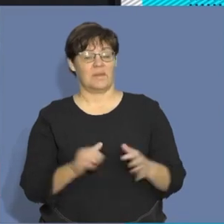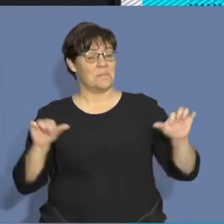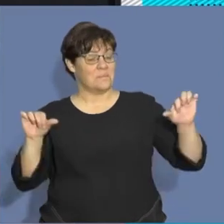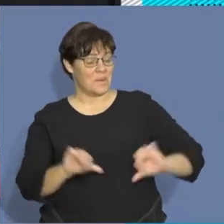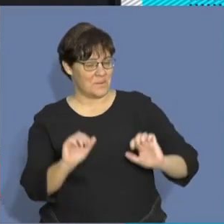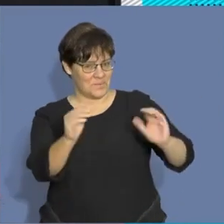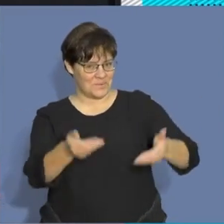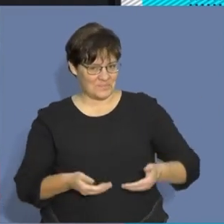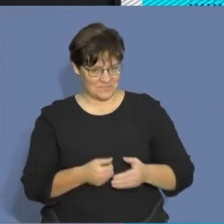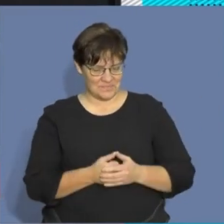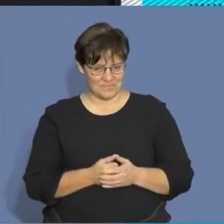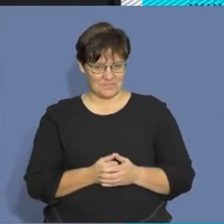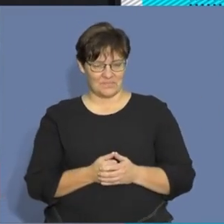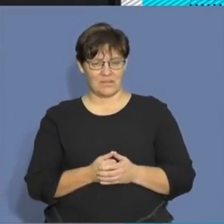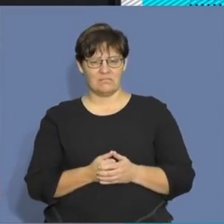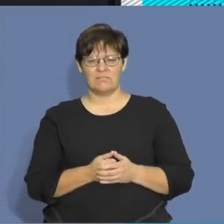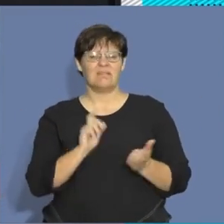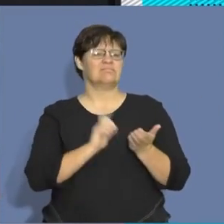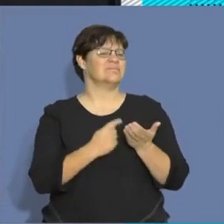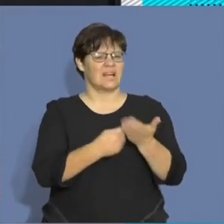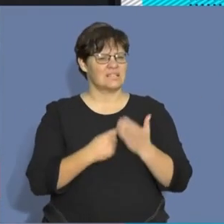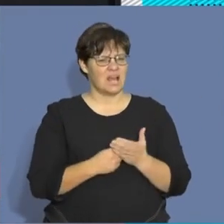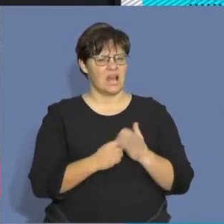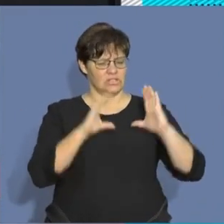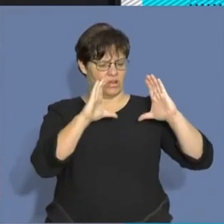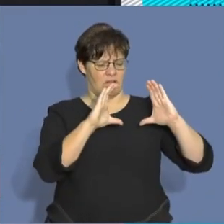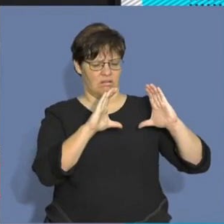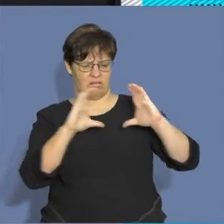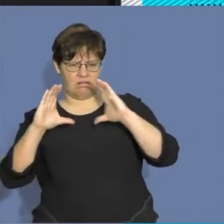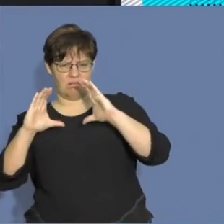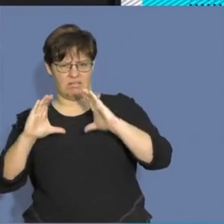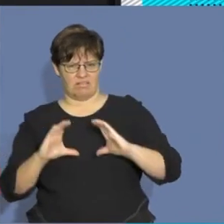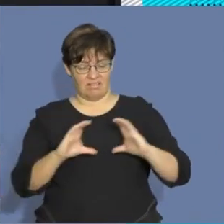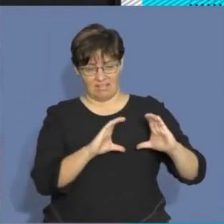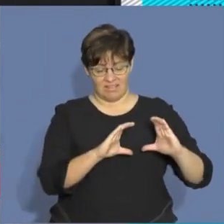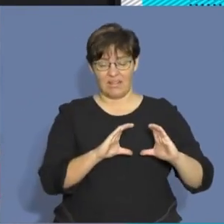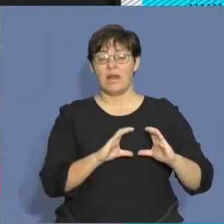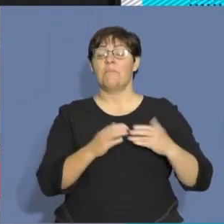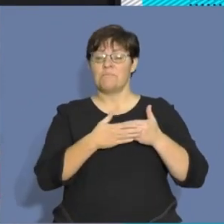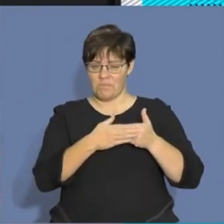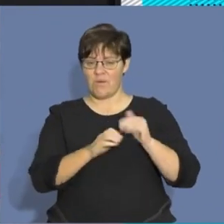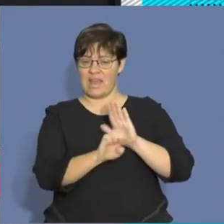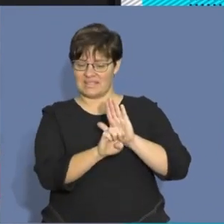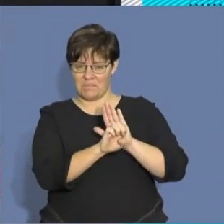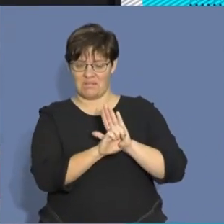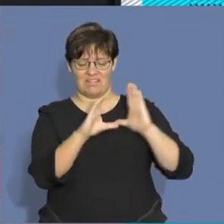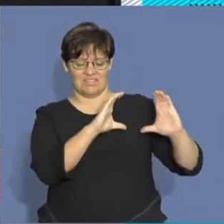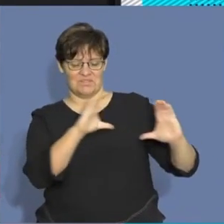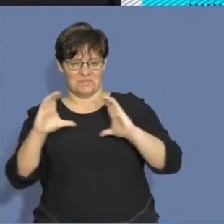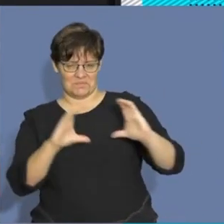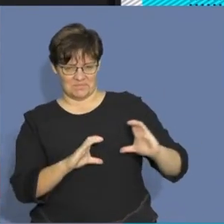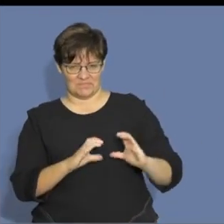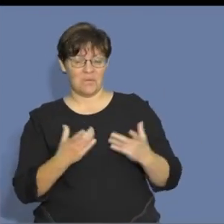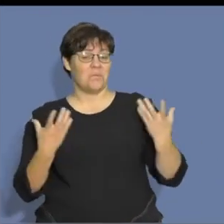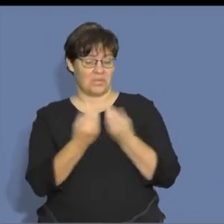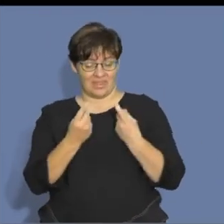Welcome back. We were talking about shifted circles, and we're going to continue doing examples of shifted circles. So turn with me to